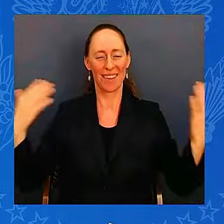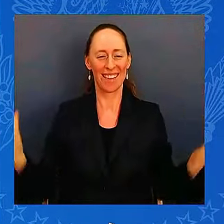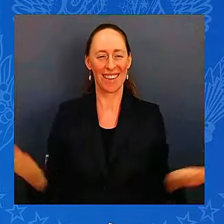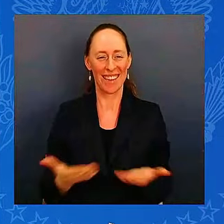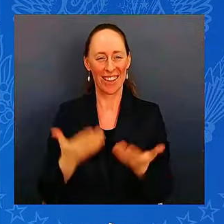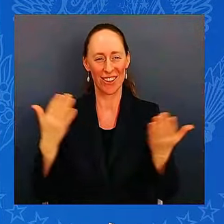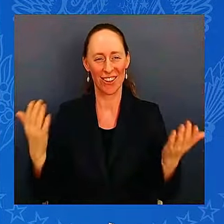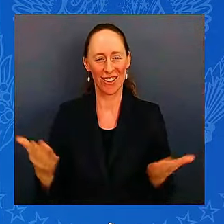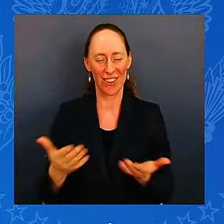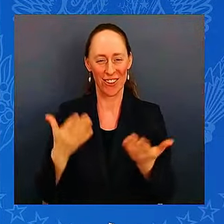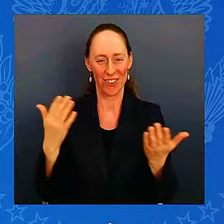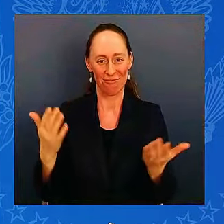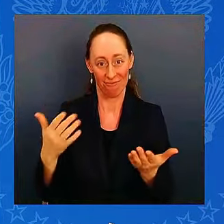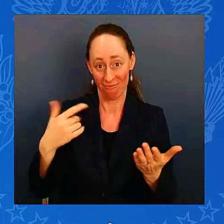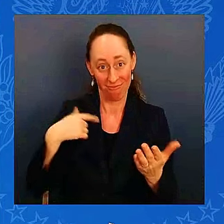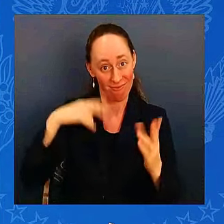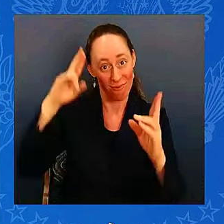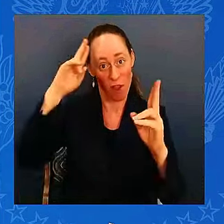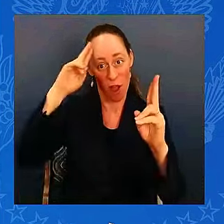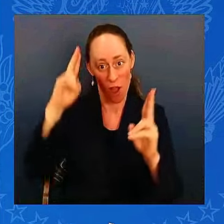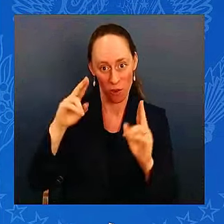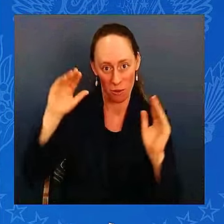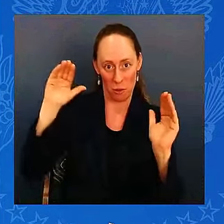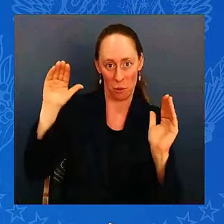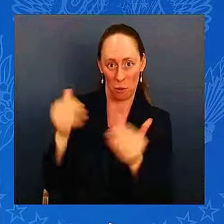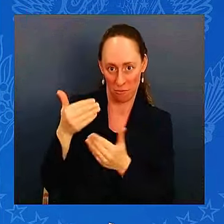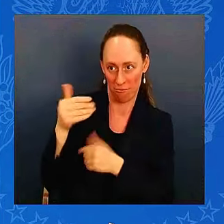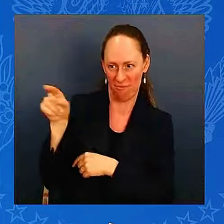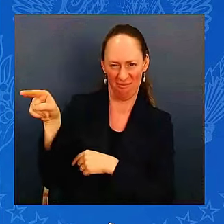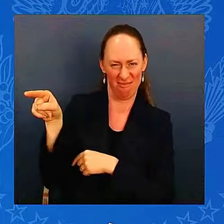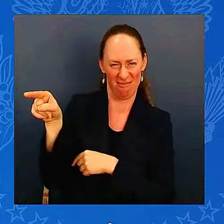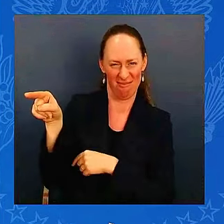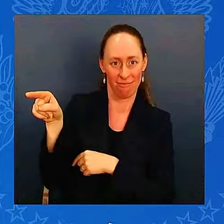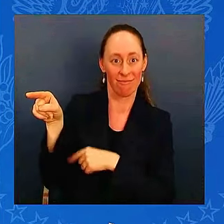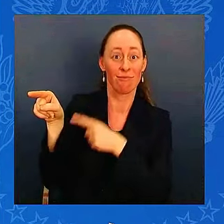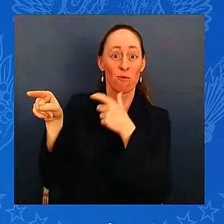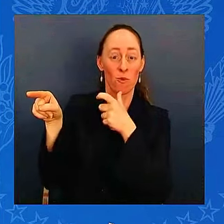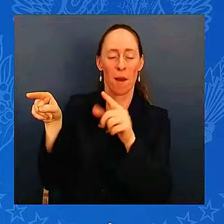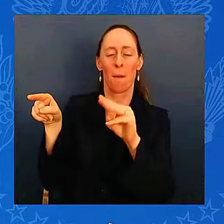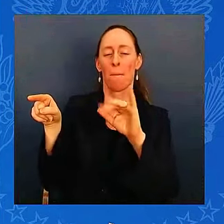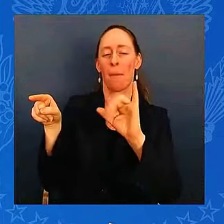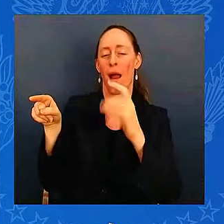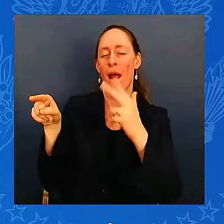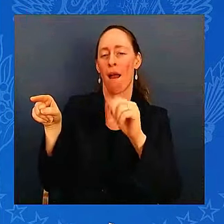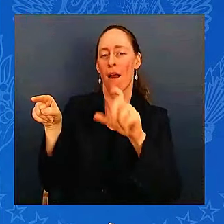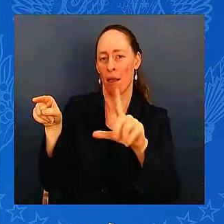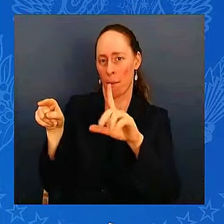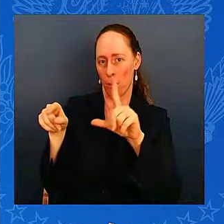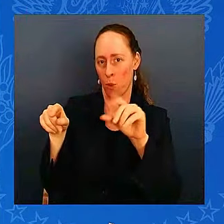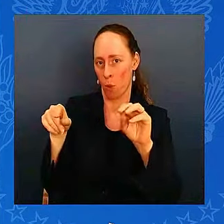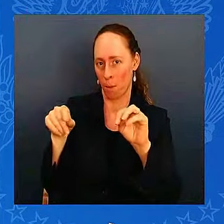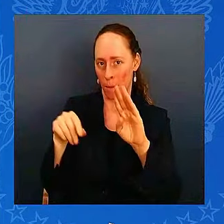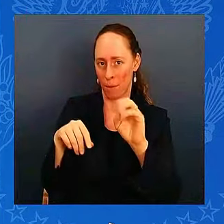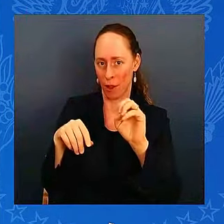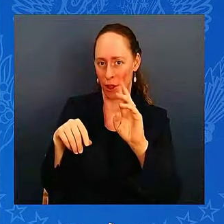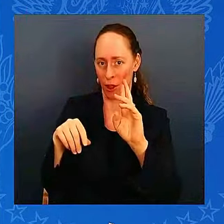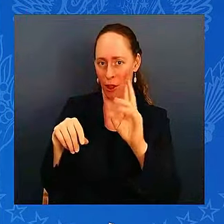introducing our next speaker. Michael Bloomberg is someone who needs no introduction, especially not in New